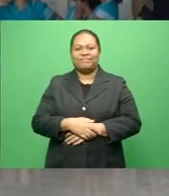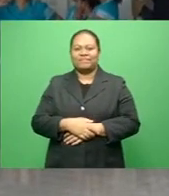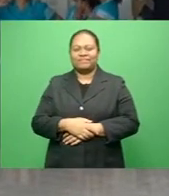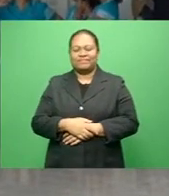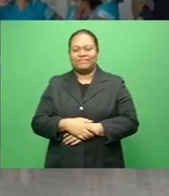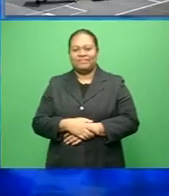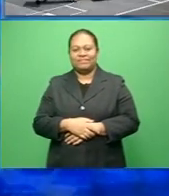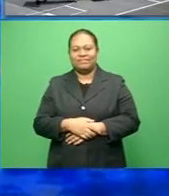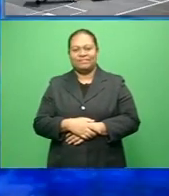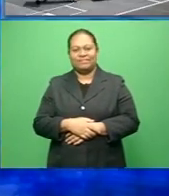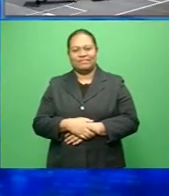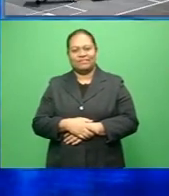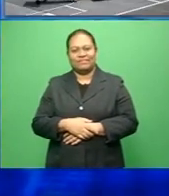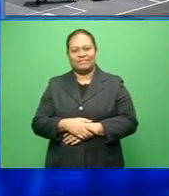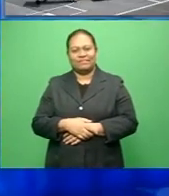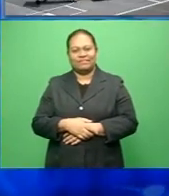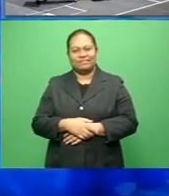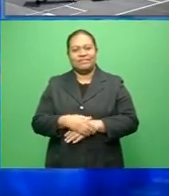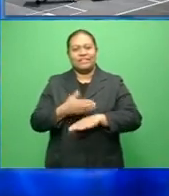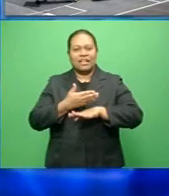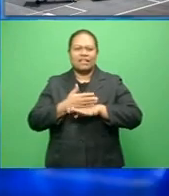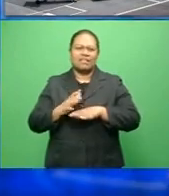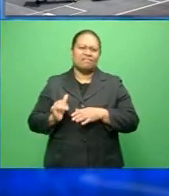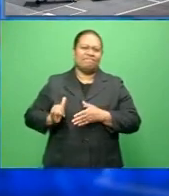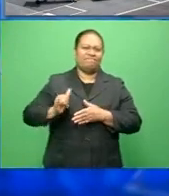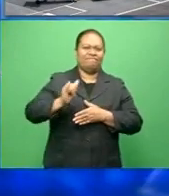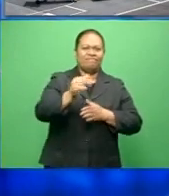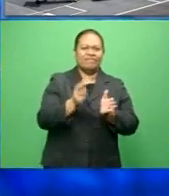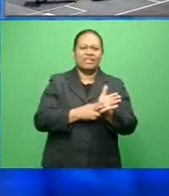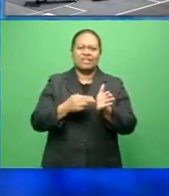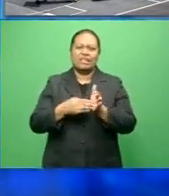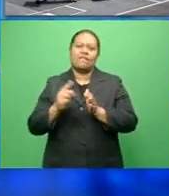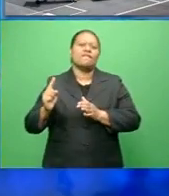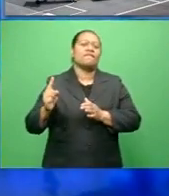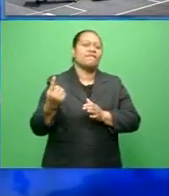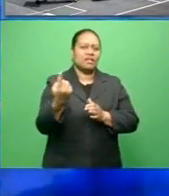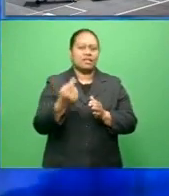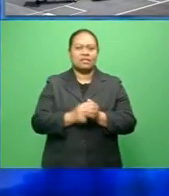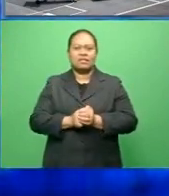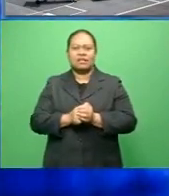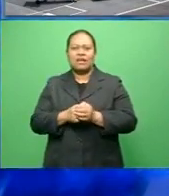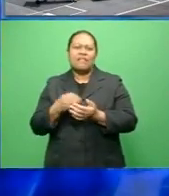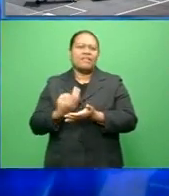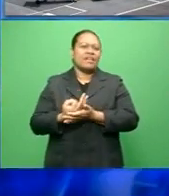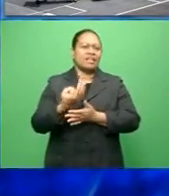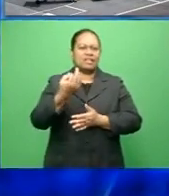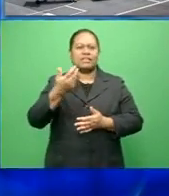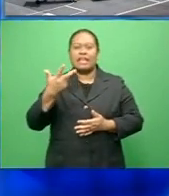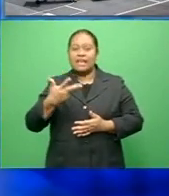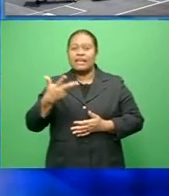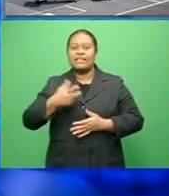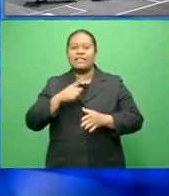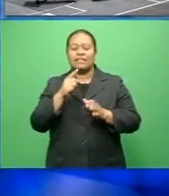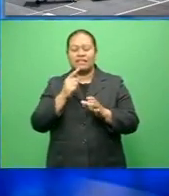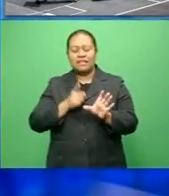FBC News. Air New Zealand has reported its first financial loss in 18 years due to the COVID-19 travel